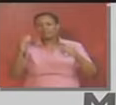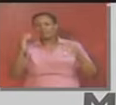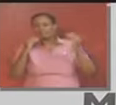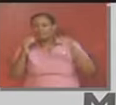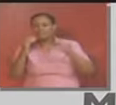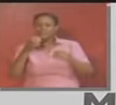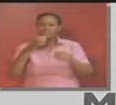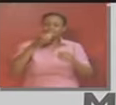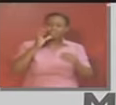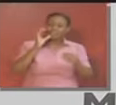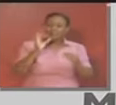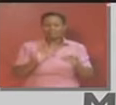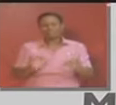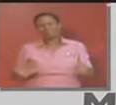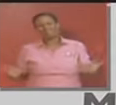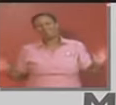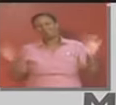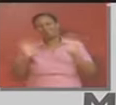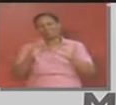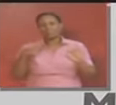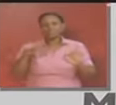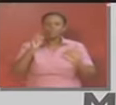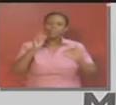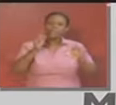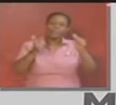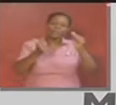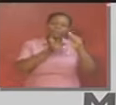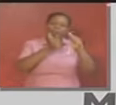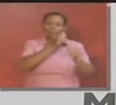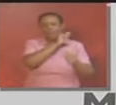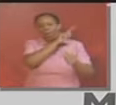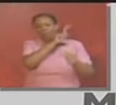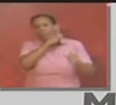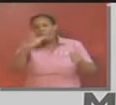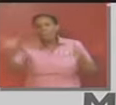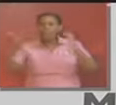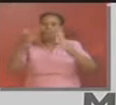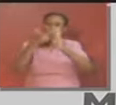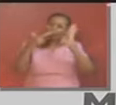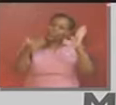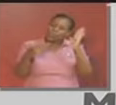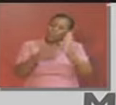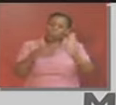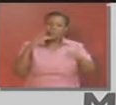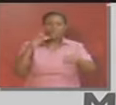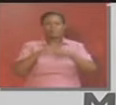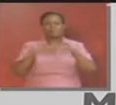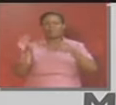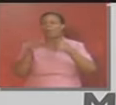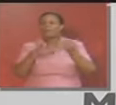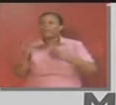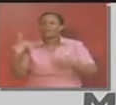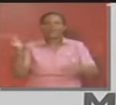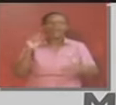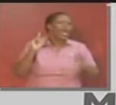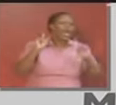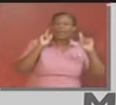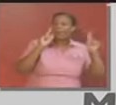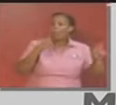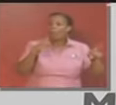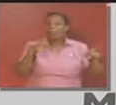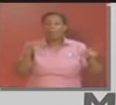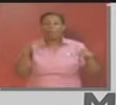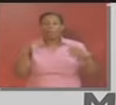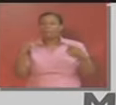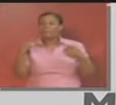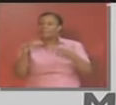the guidelines all of the time. It doesn't matter where we are, unless we're in our household bubble,